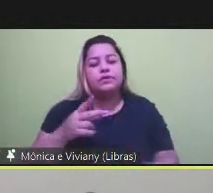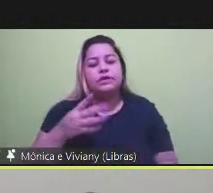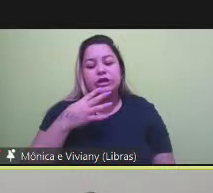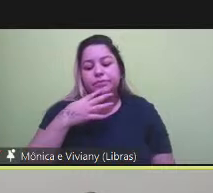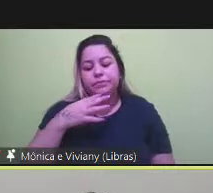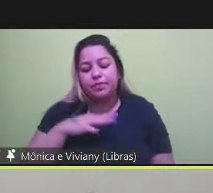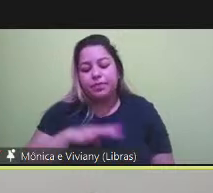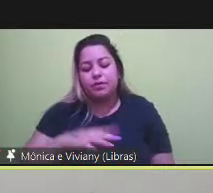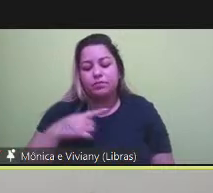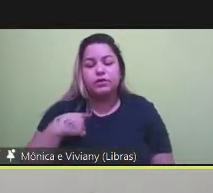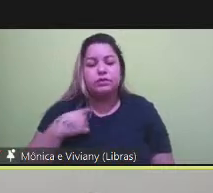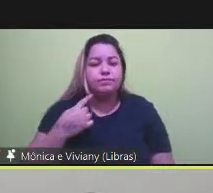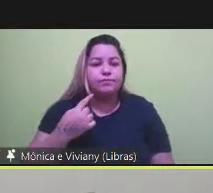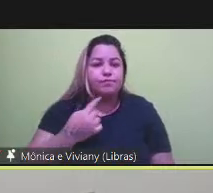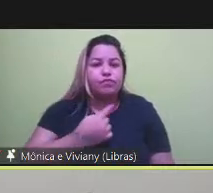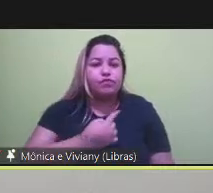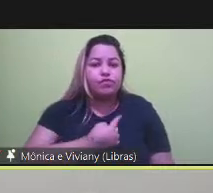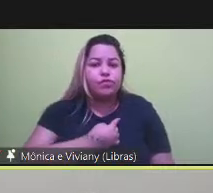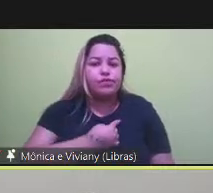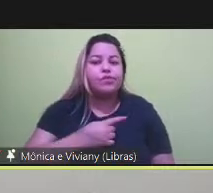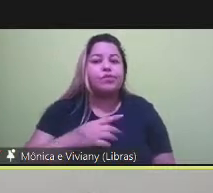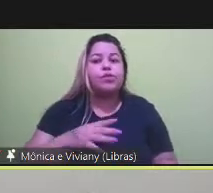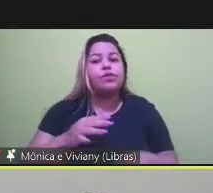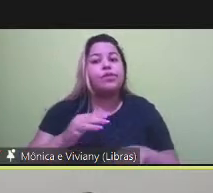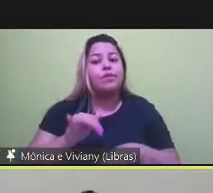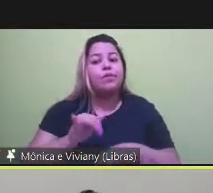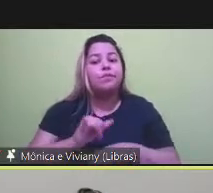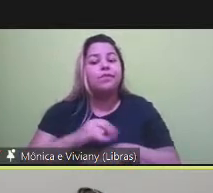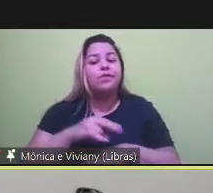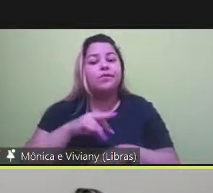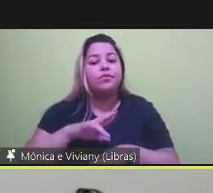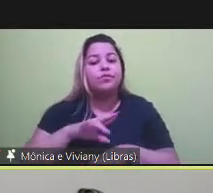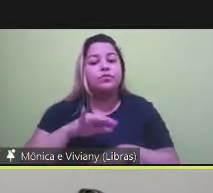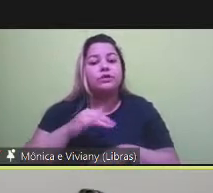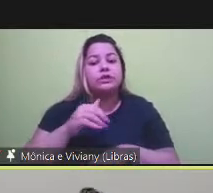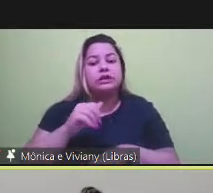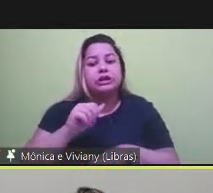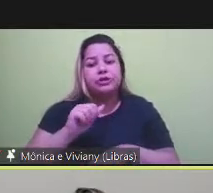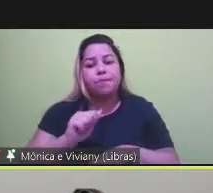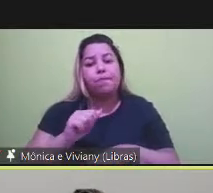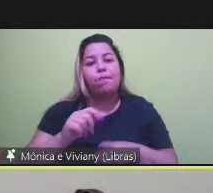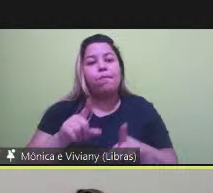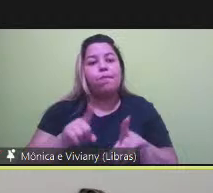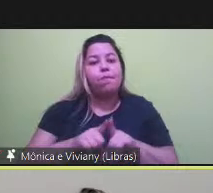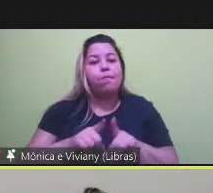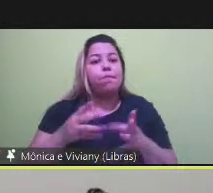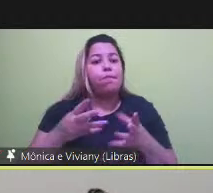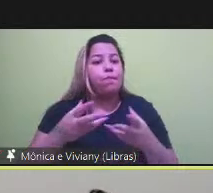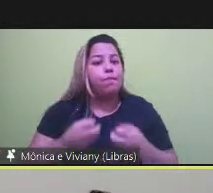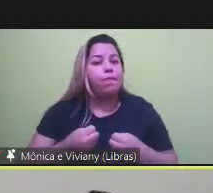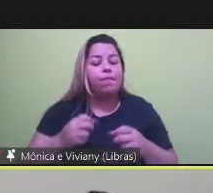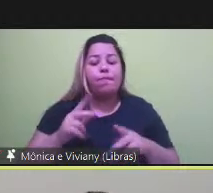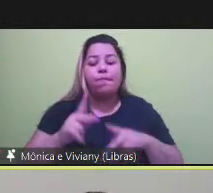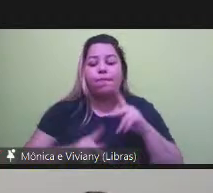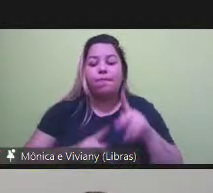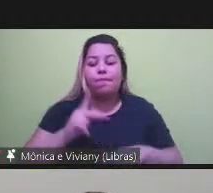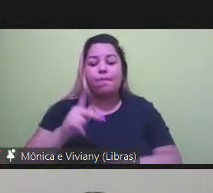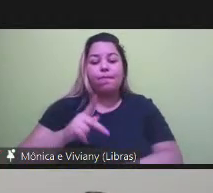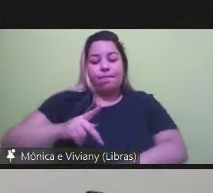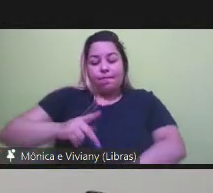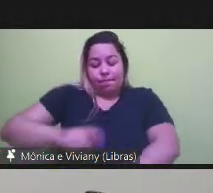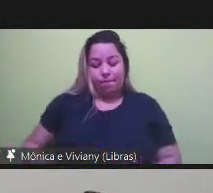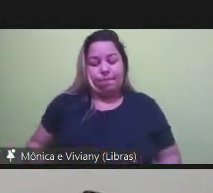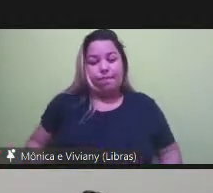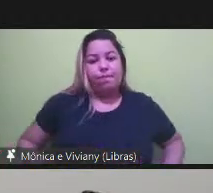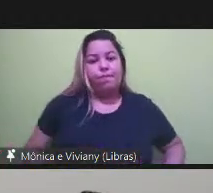the profile, if we do not have a structure for primary attention to meet this population, to